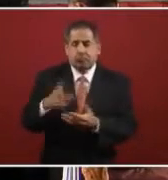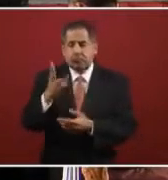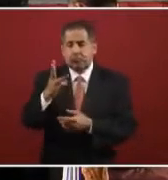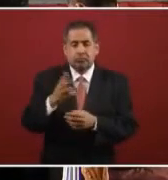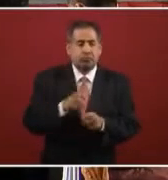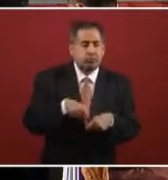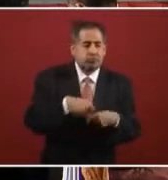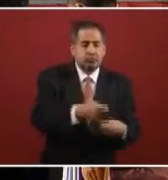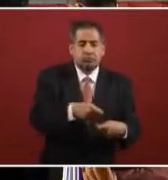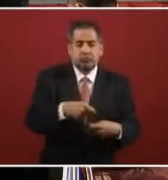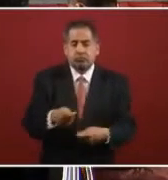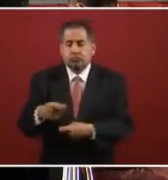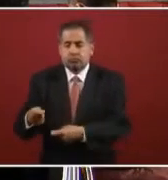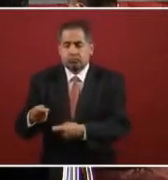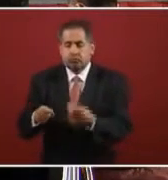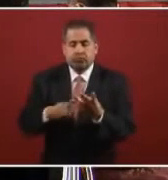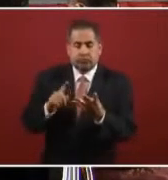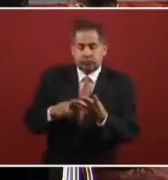went to 3